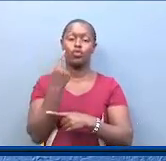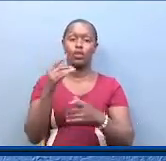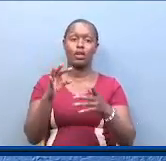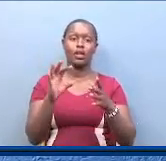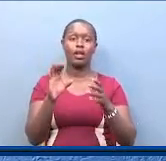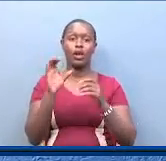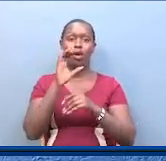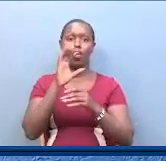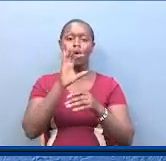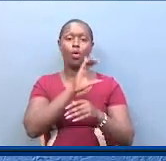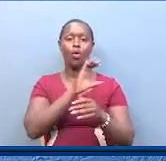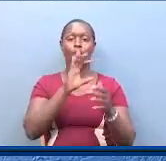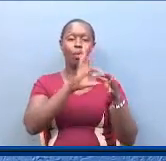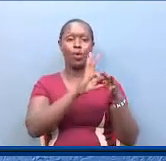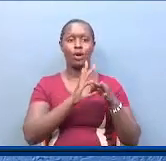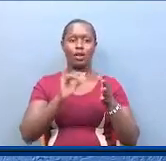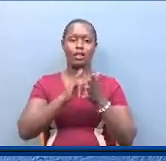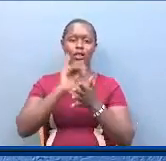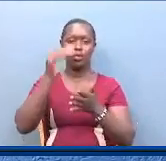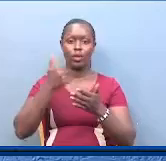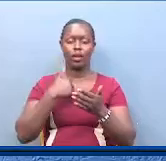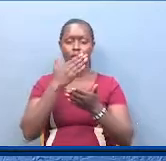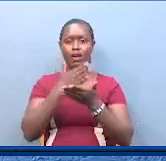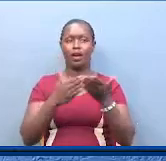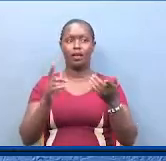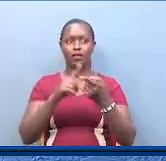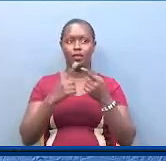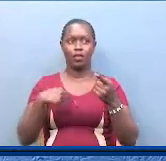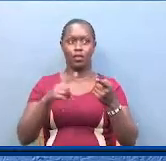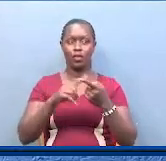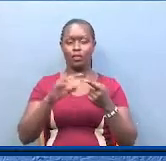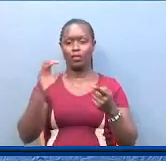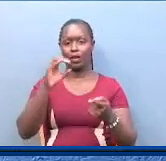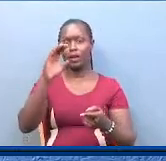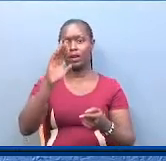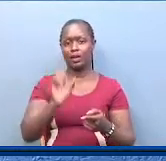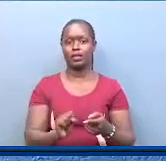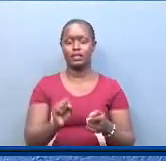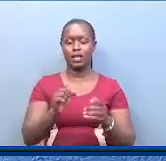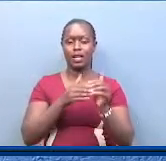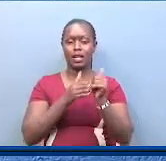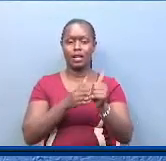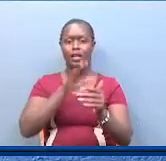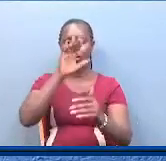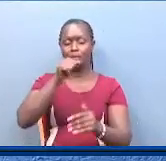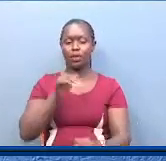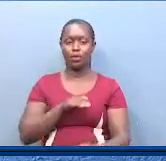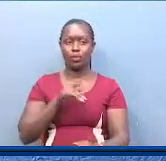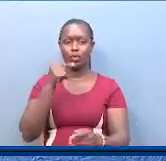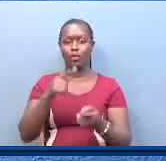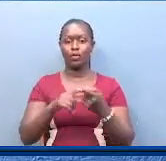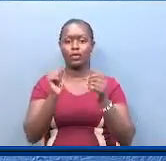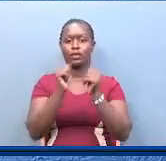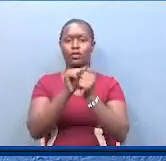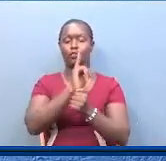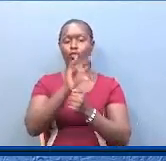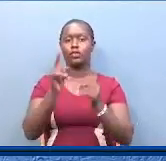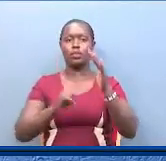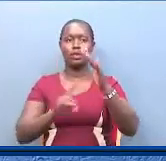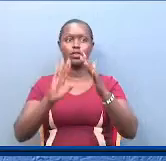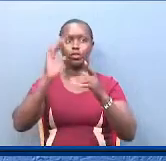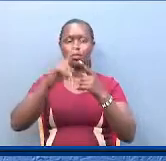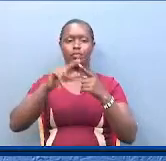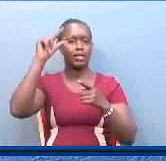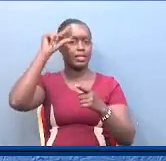coalition that is going to have half of the cabinet run by women. Mm-hmm. It means 10 of those ministries will be